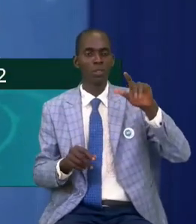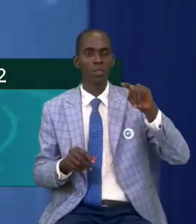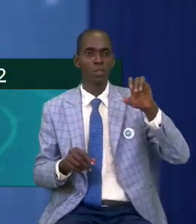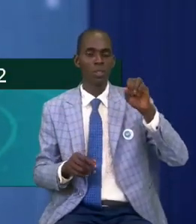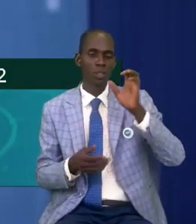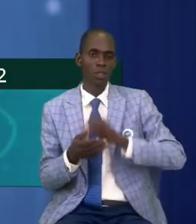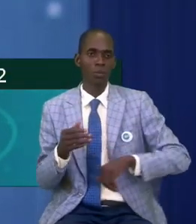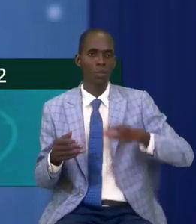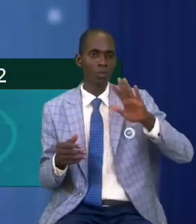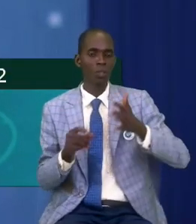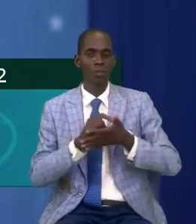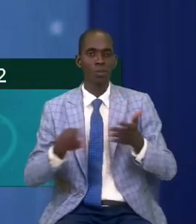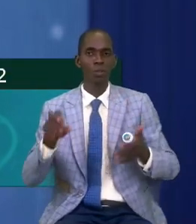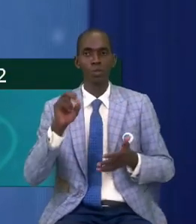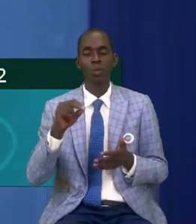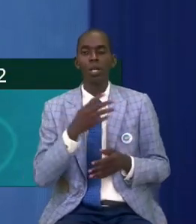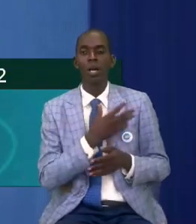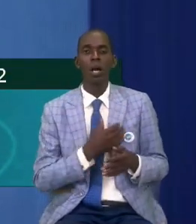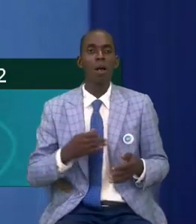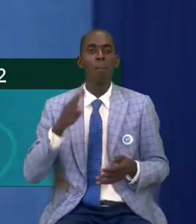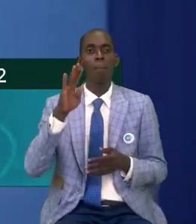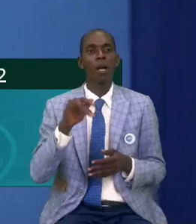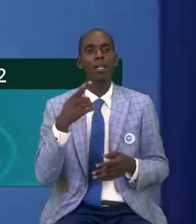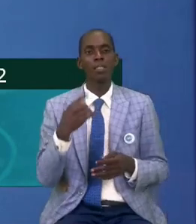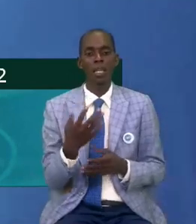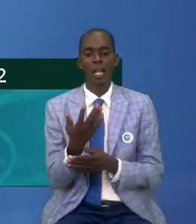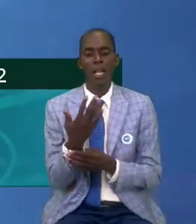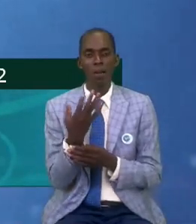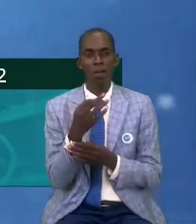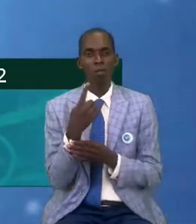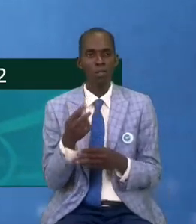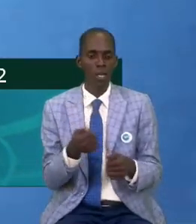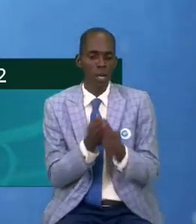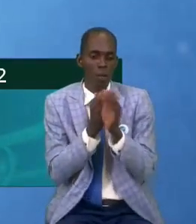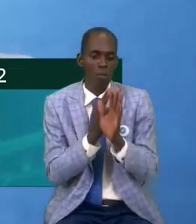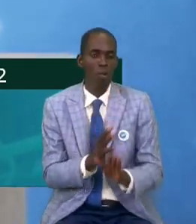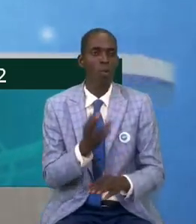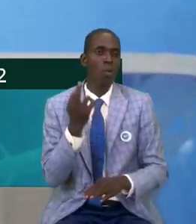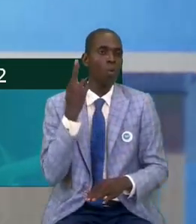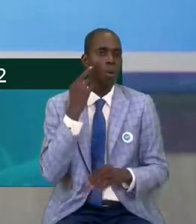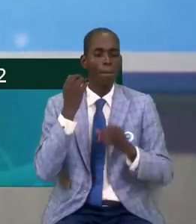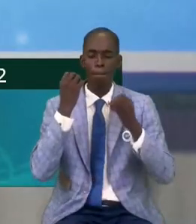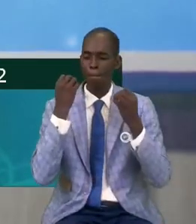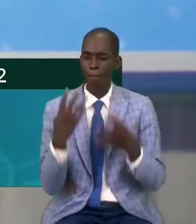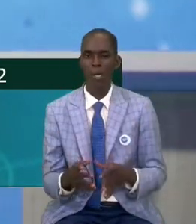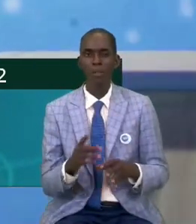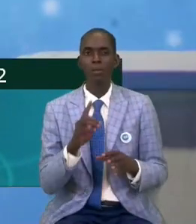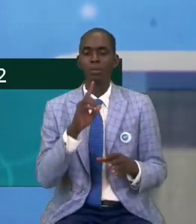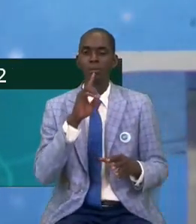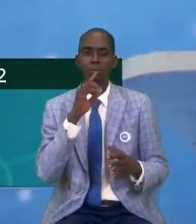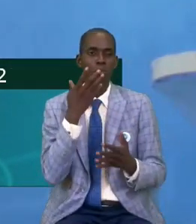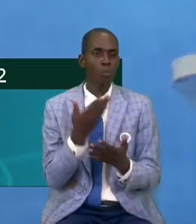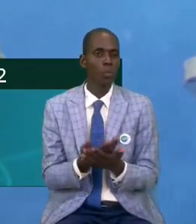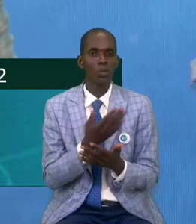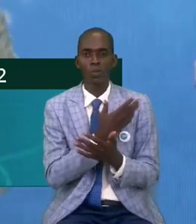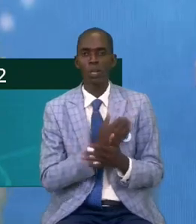apostles, what? Many signs and wonders. Many signs and wonders. Multiple signs